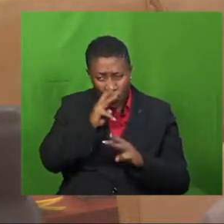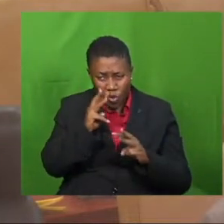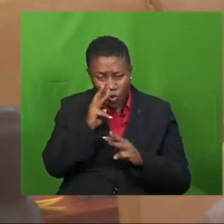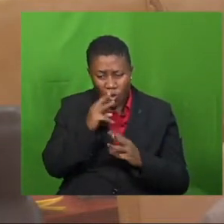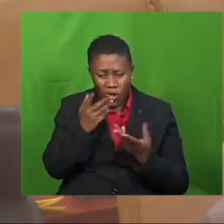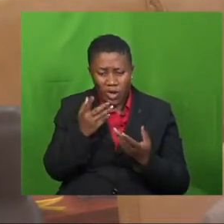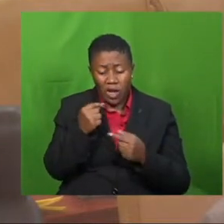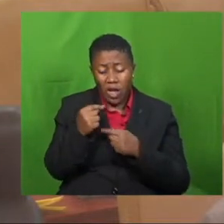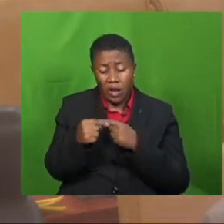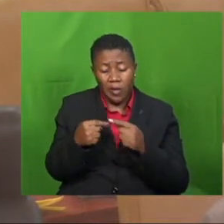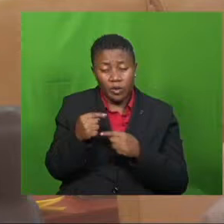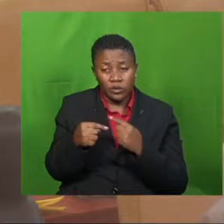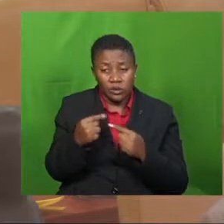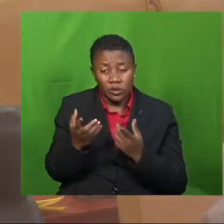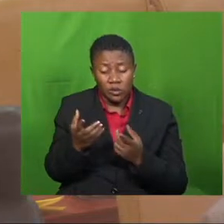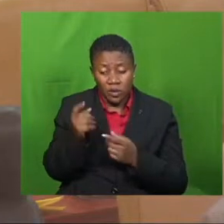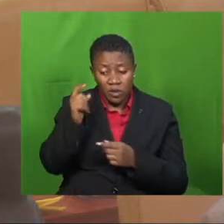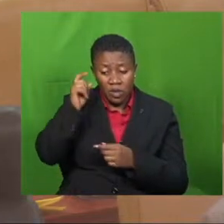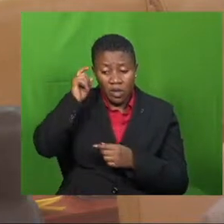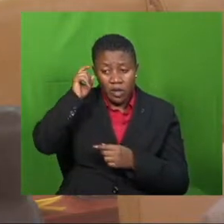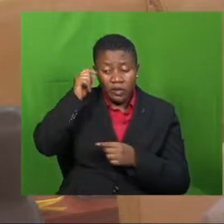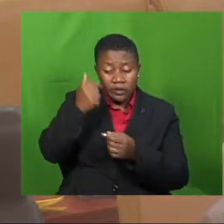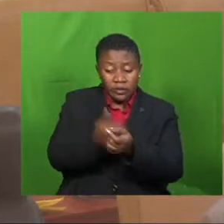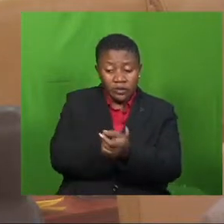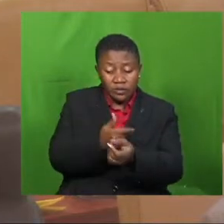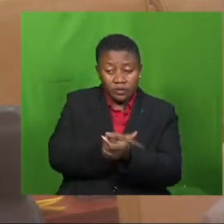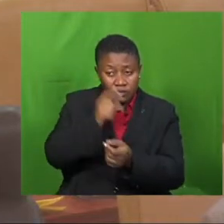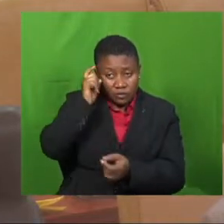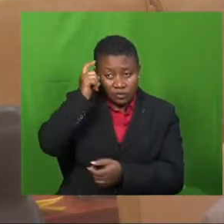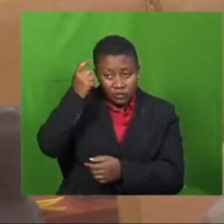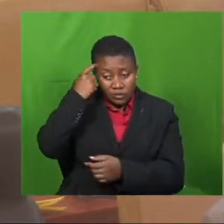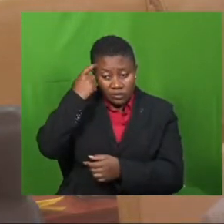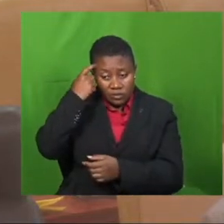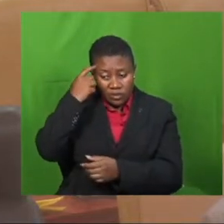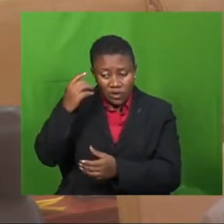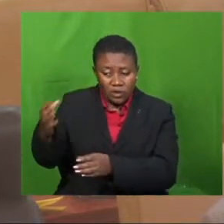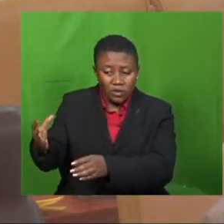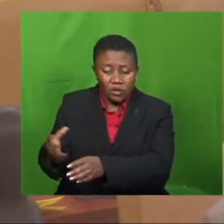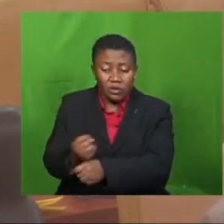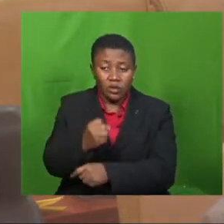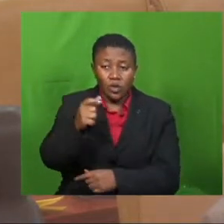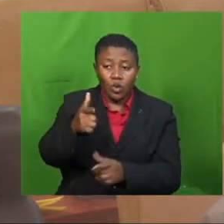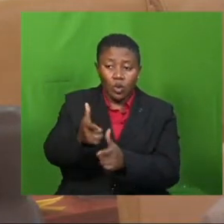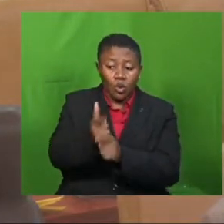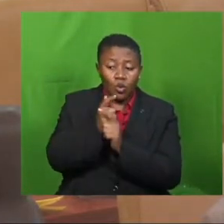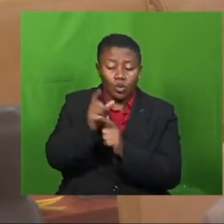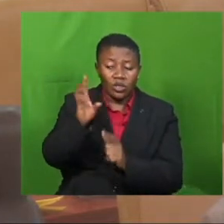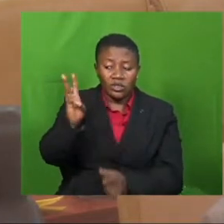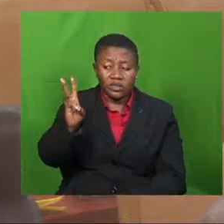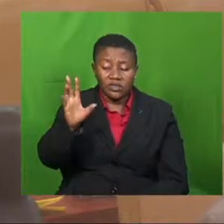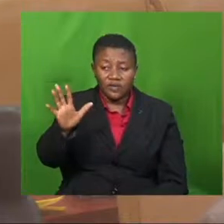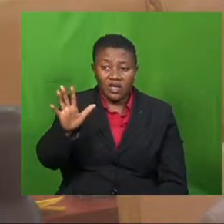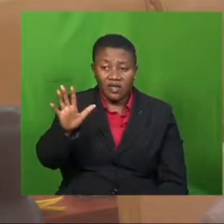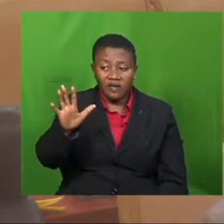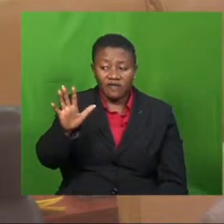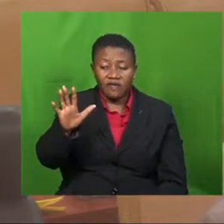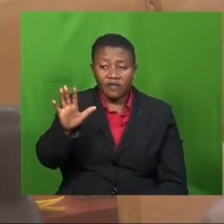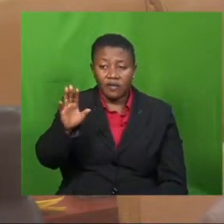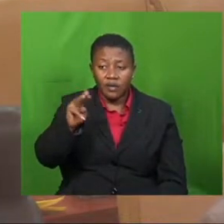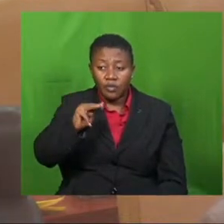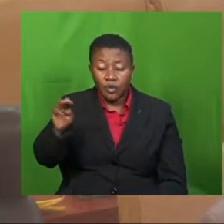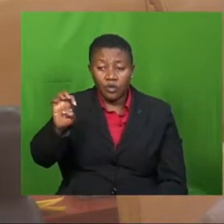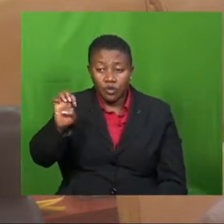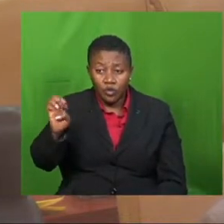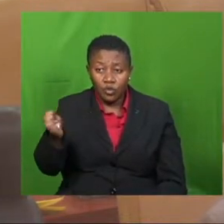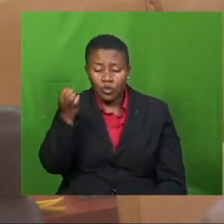that government of Ghana is taking a loan of 65 million euros, but we are paying insurance premium